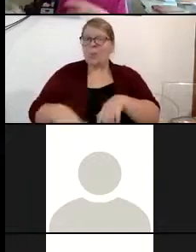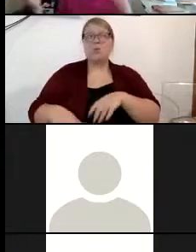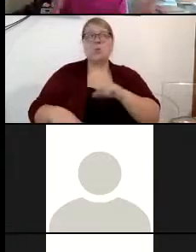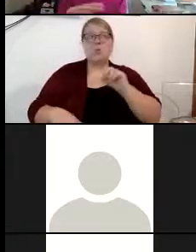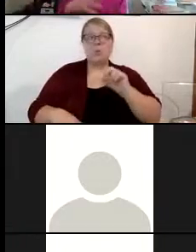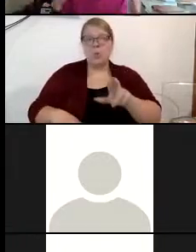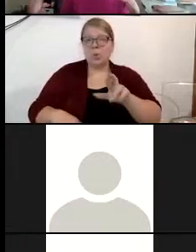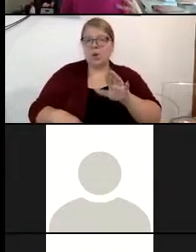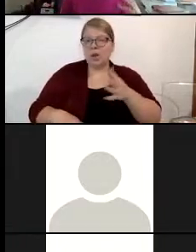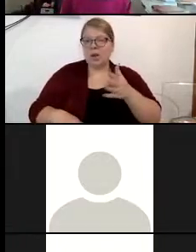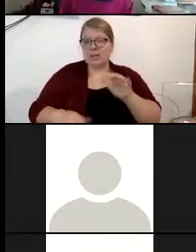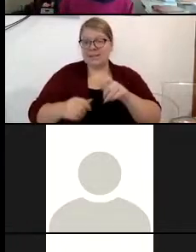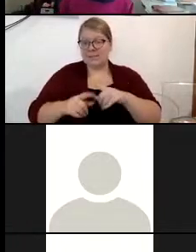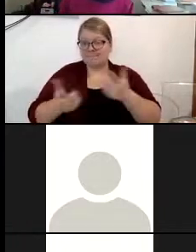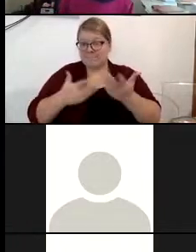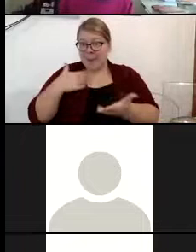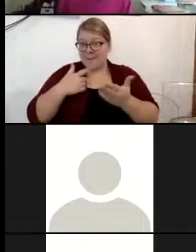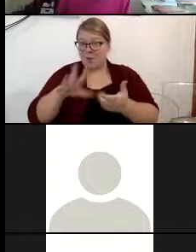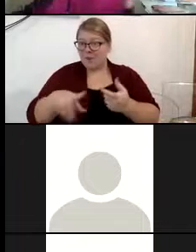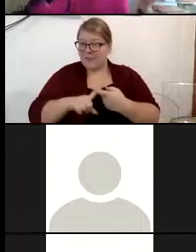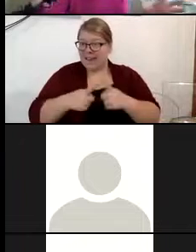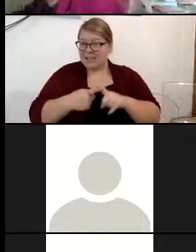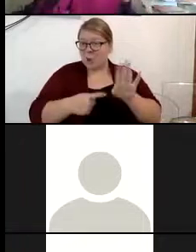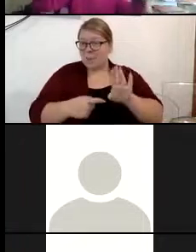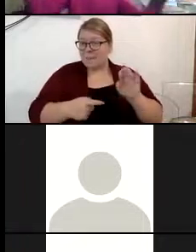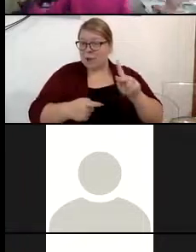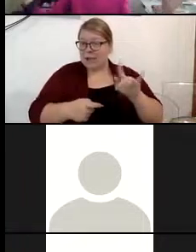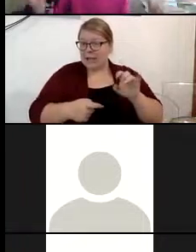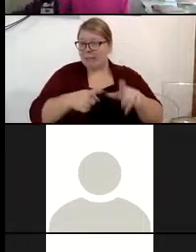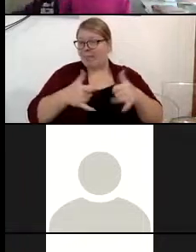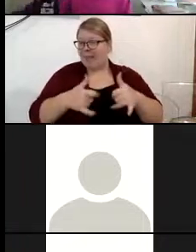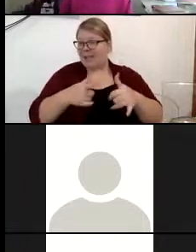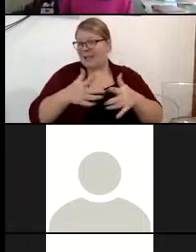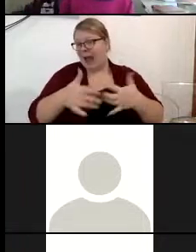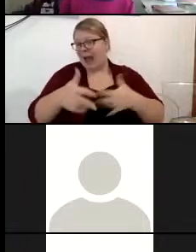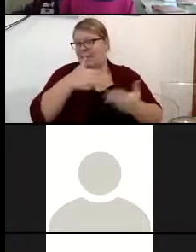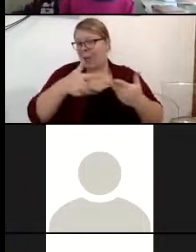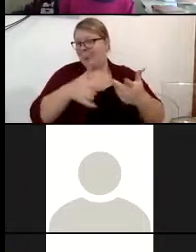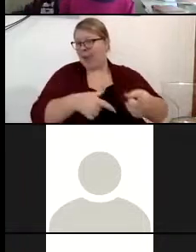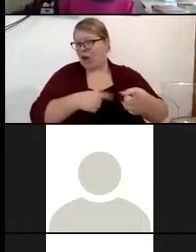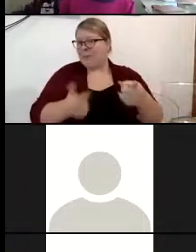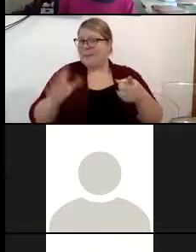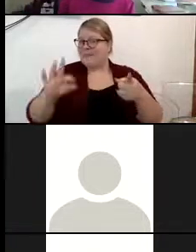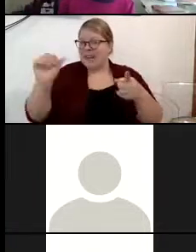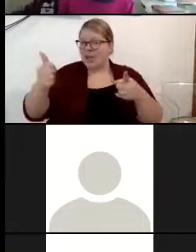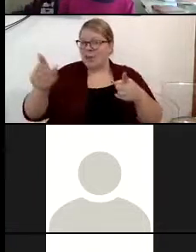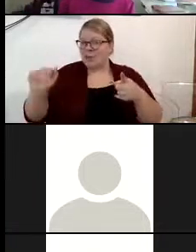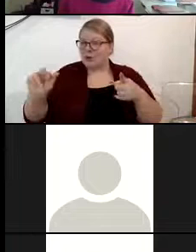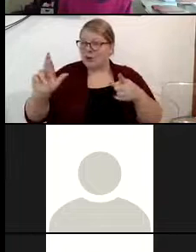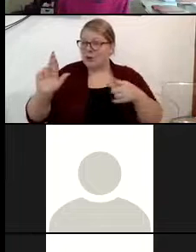buddies, or your bookie, or whoever? And understanding and broadening that range of alternative